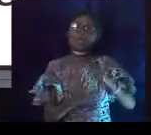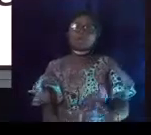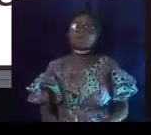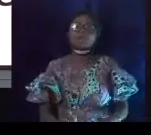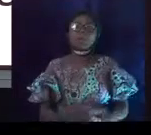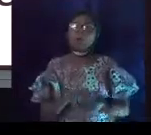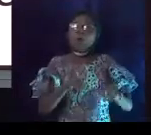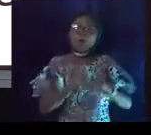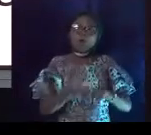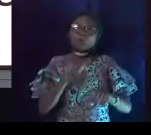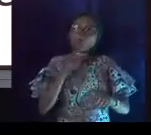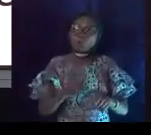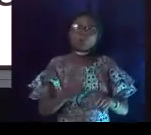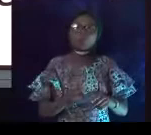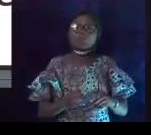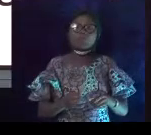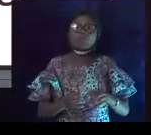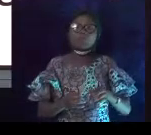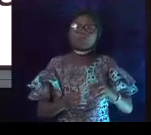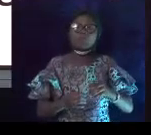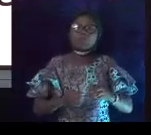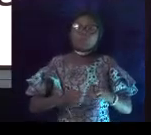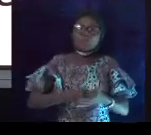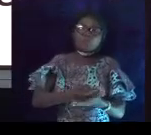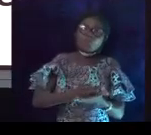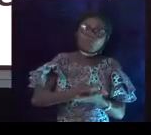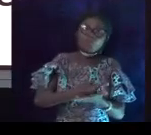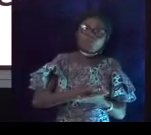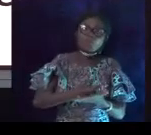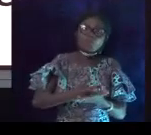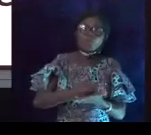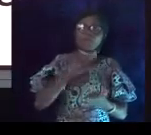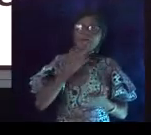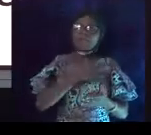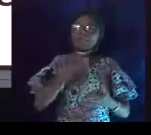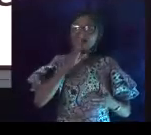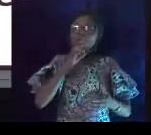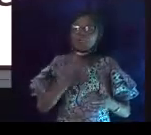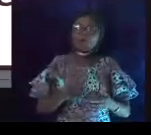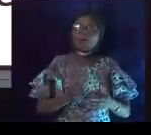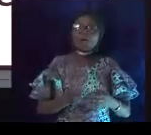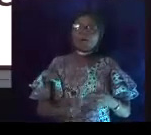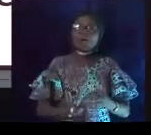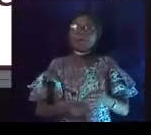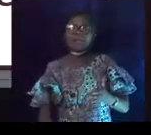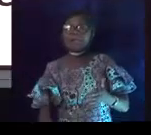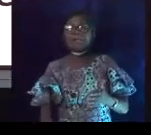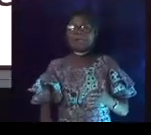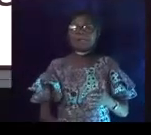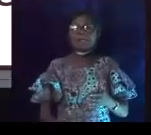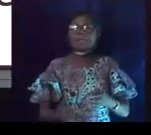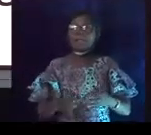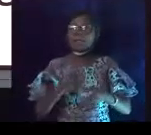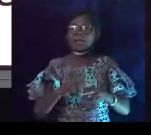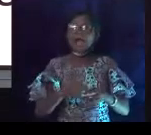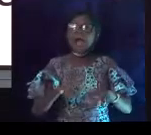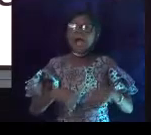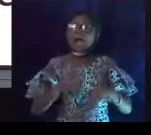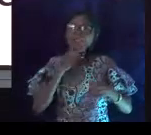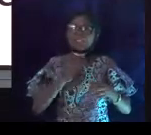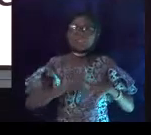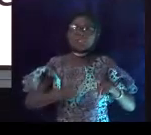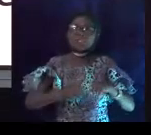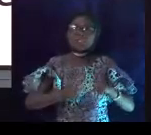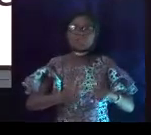broiler, broiler, broiler. And also rooster. These are purposely for meat. They are not laying eggs. So how is it different